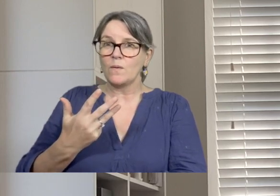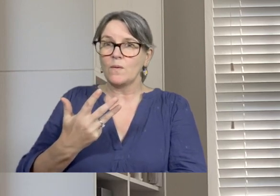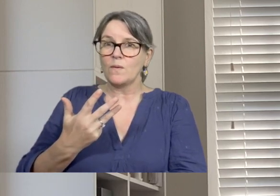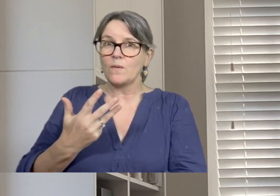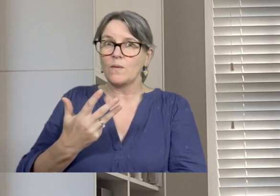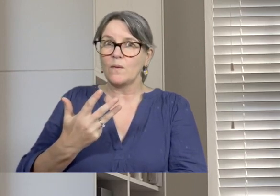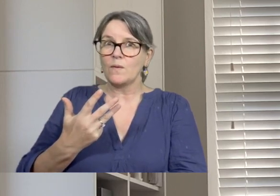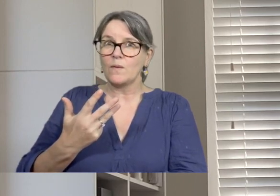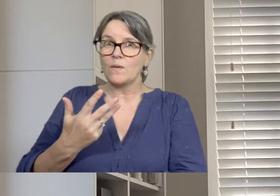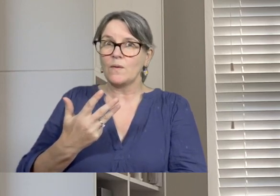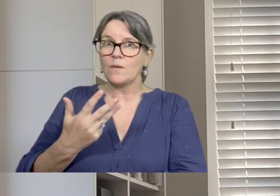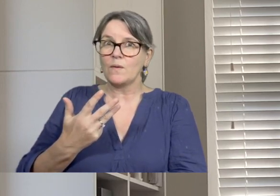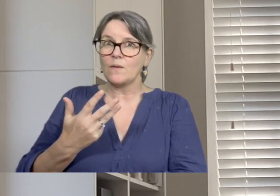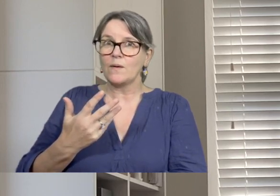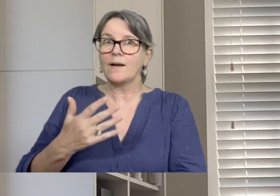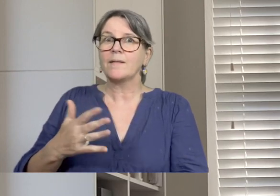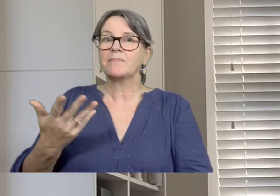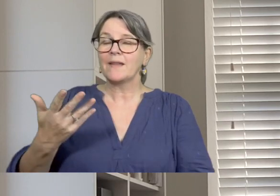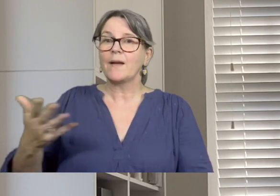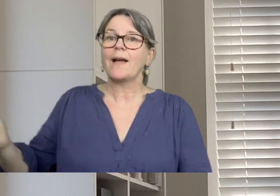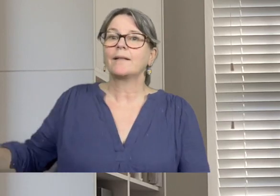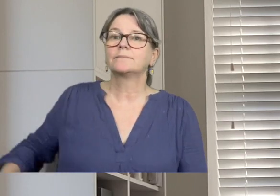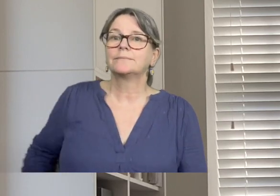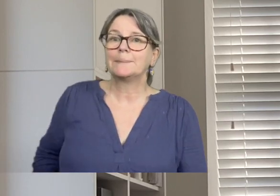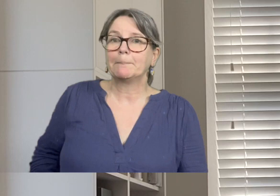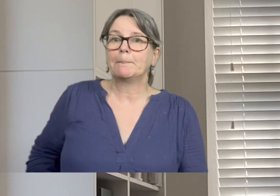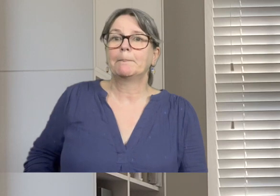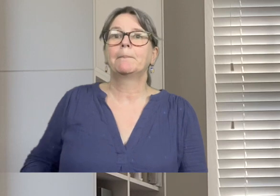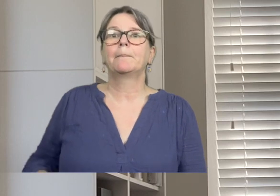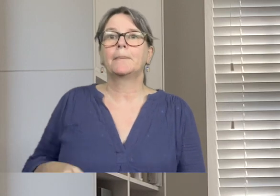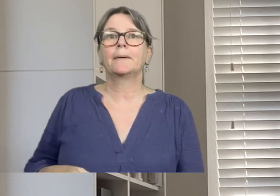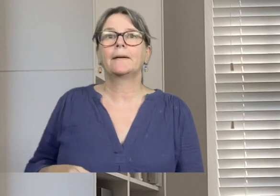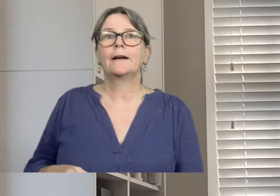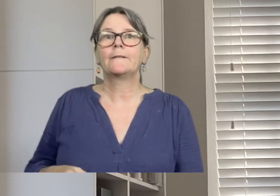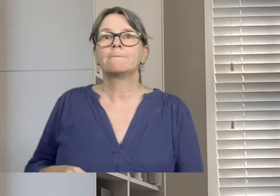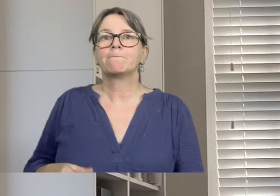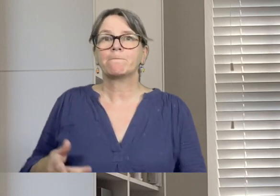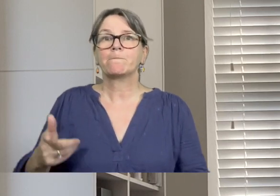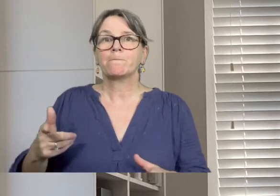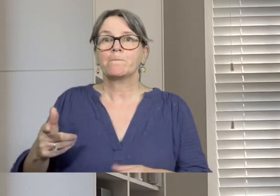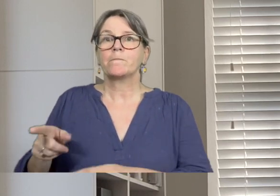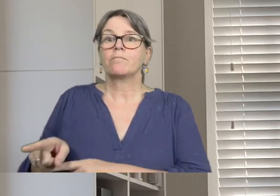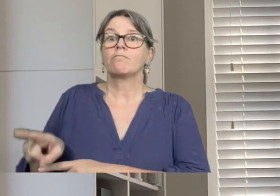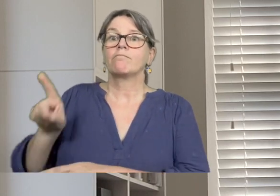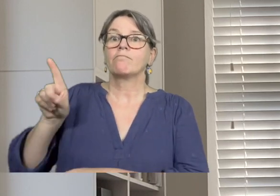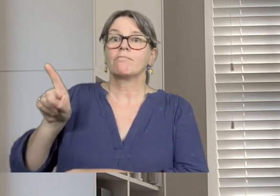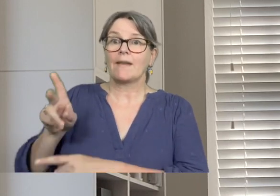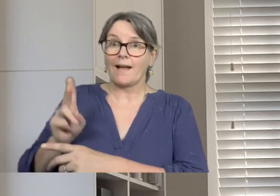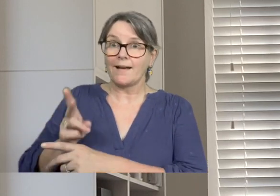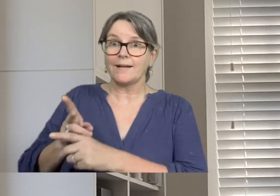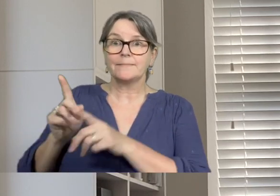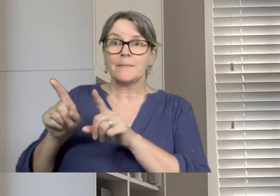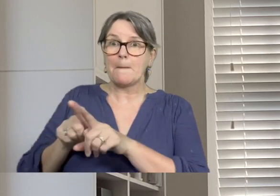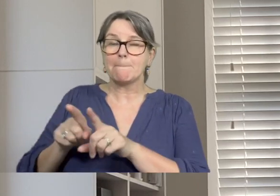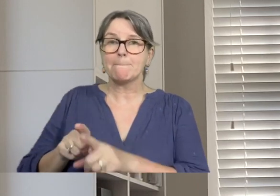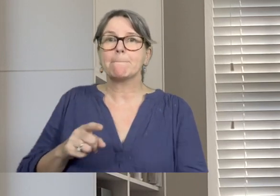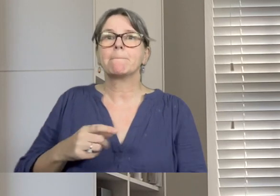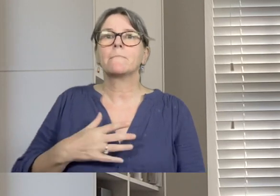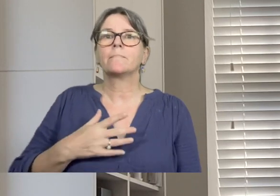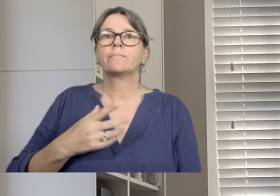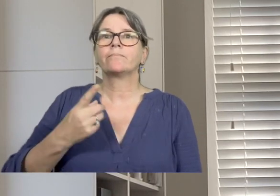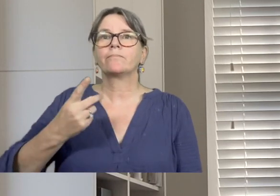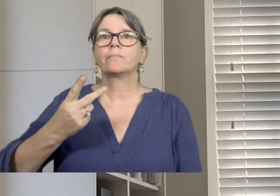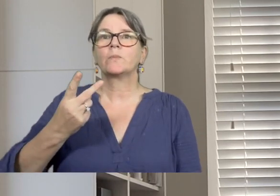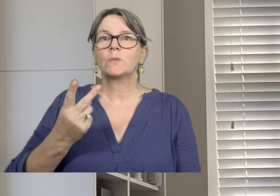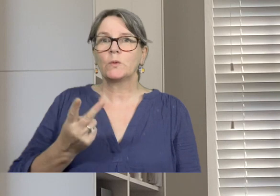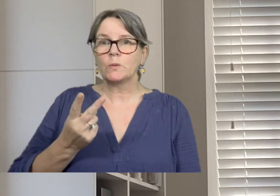And 4. Nice. Without the hand, breath in, breath out, away, and